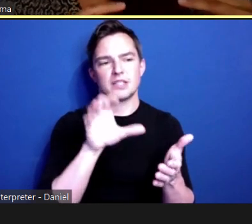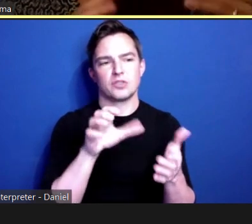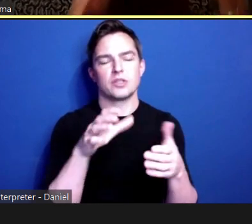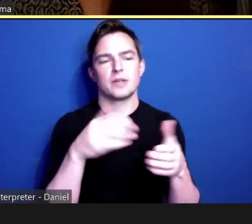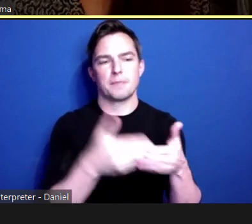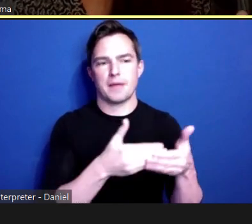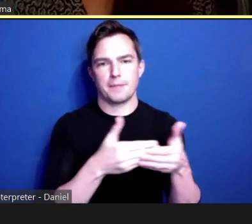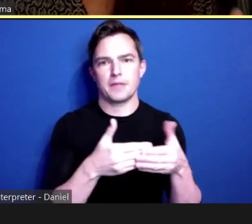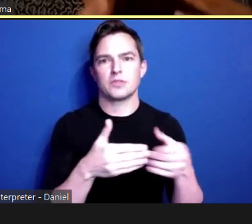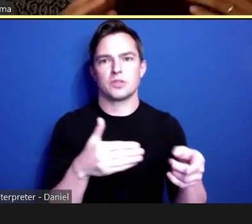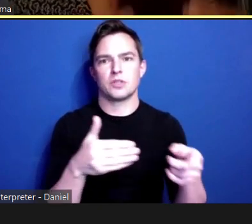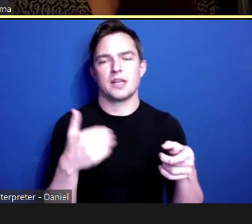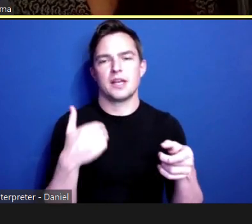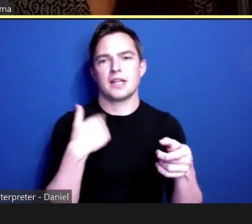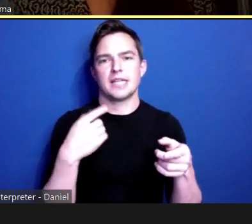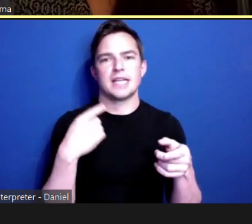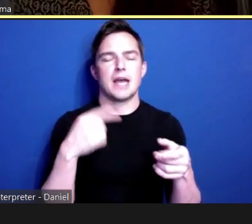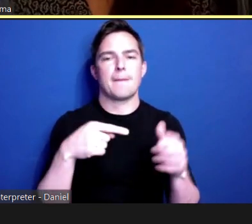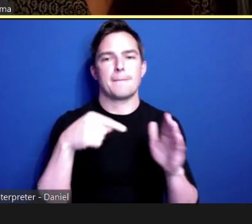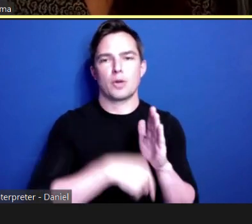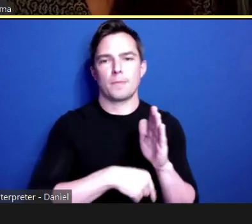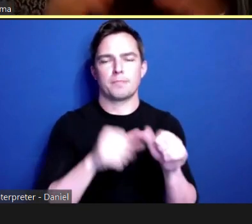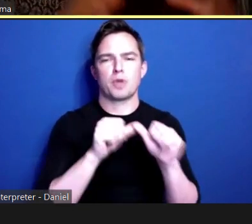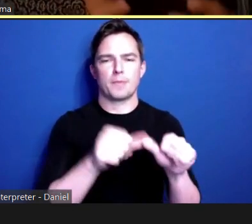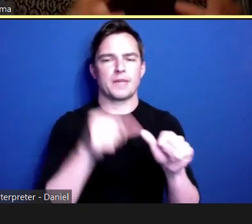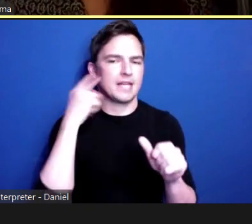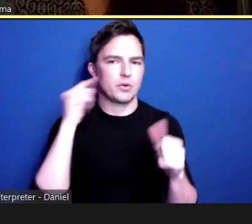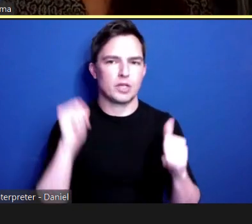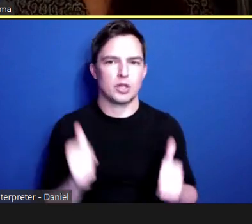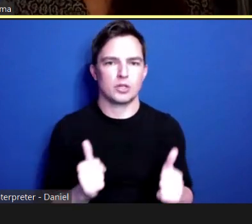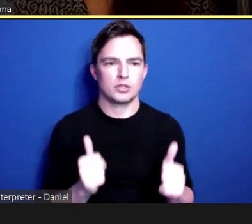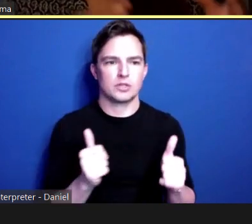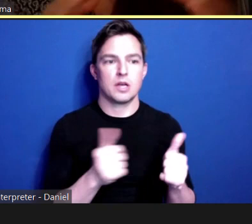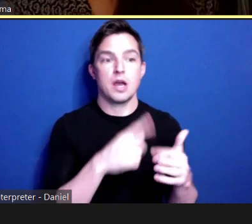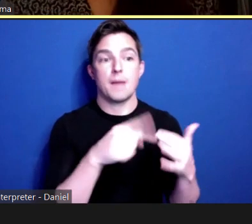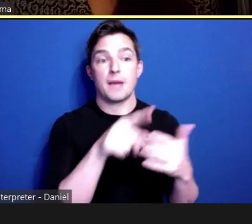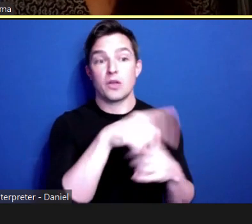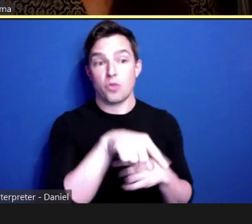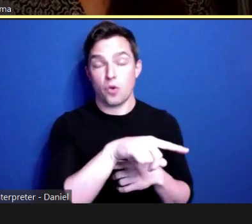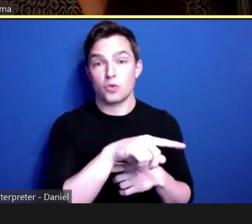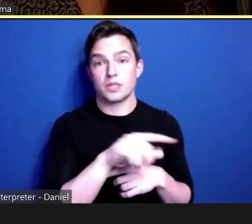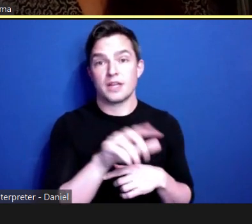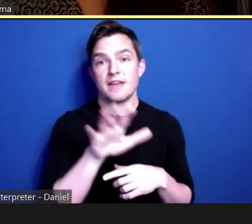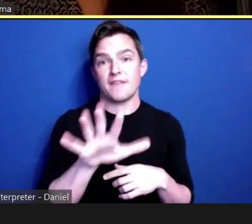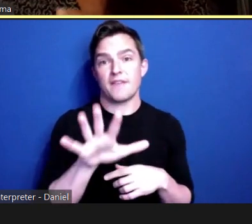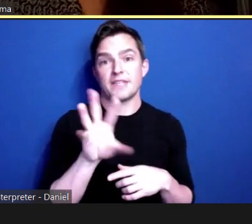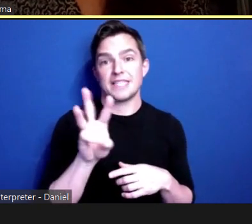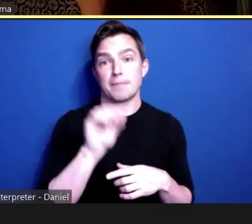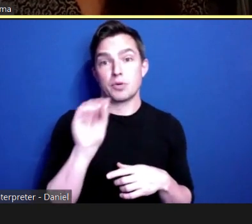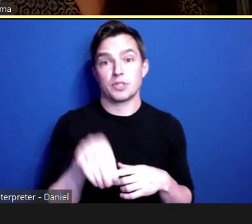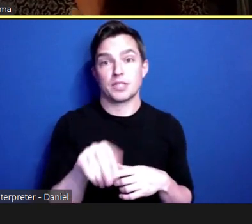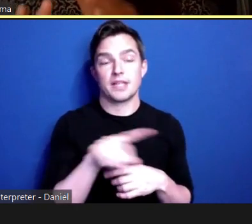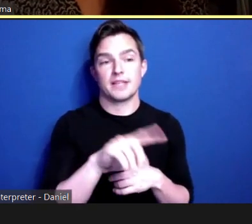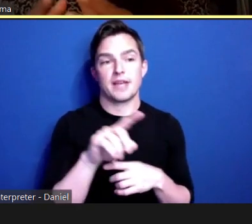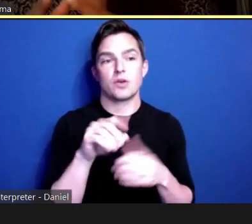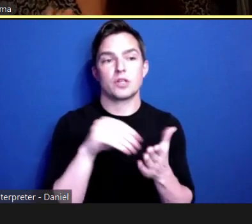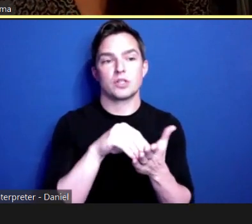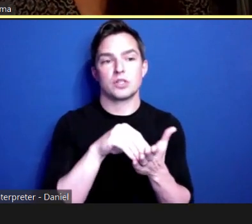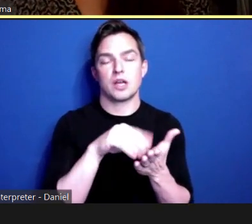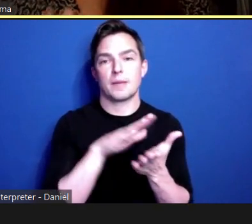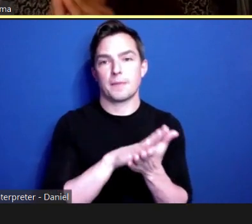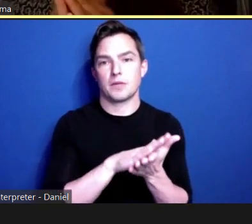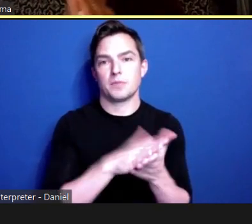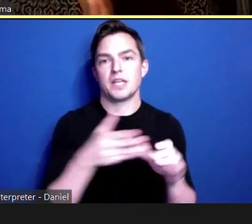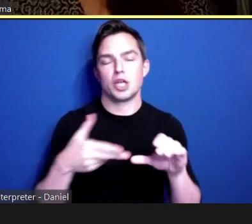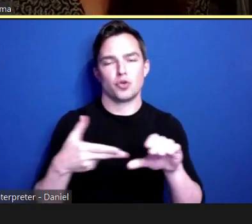to have a permanent hearing loss. So among those babies, 56% were documented to be